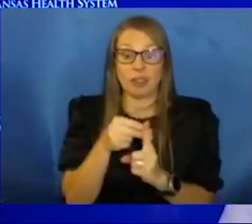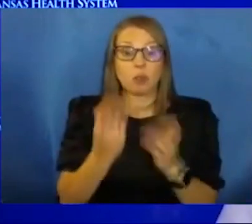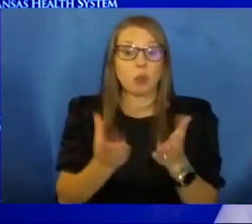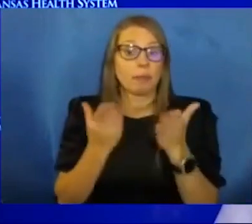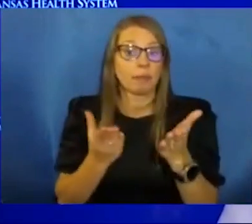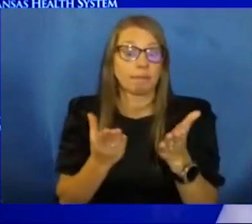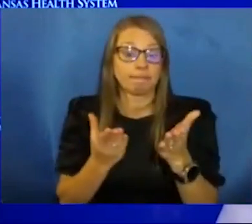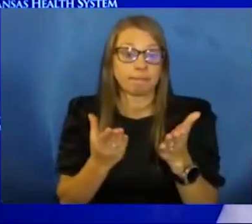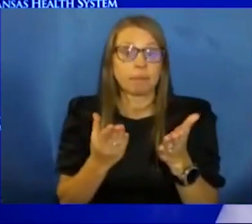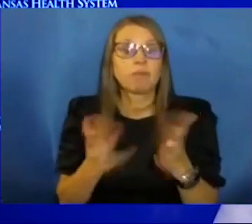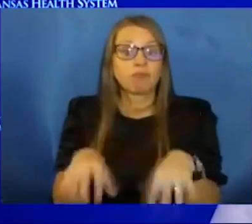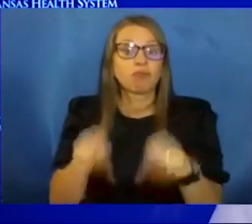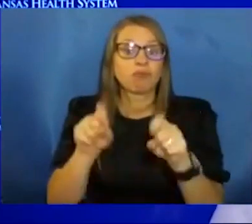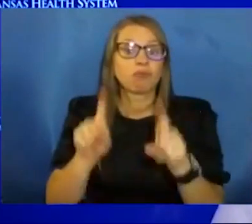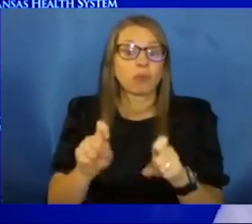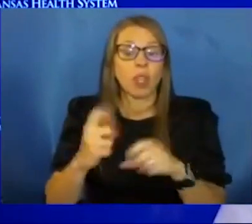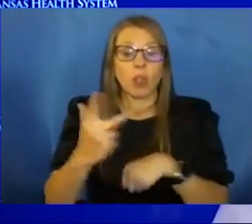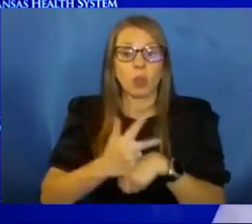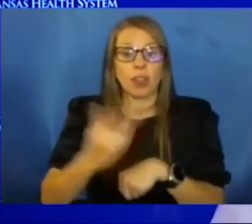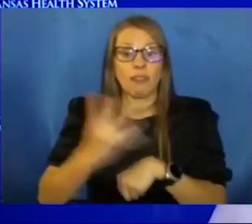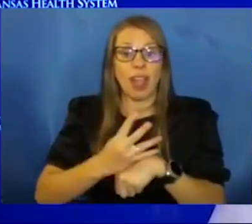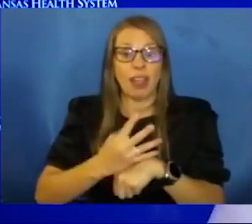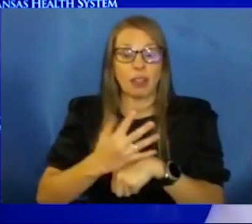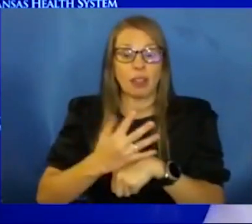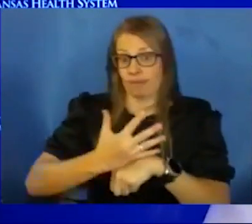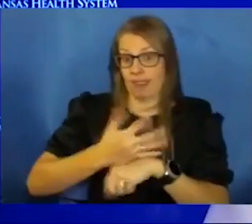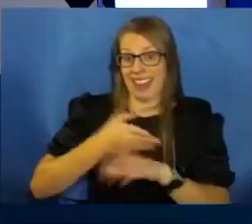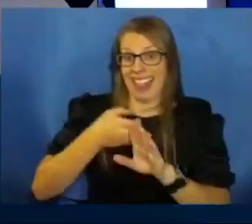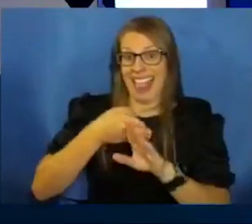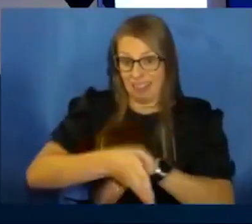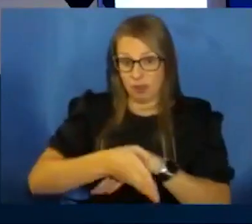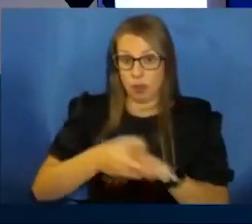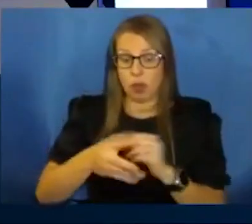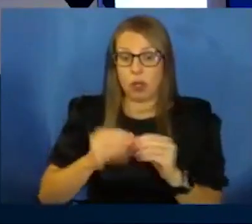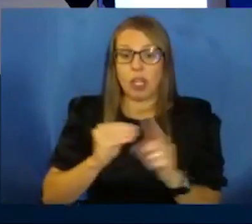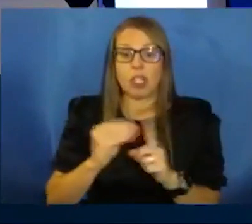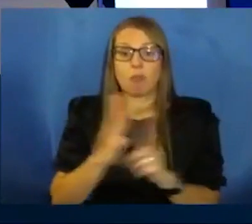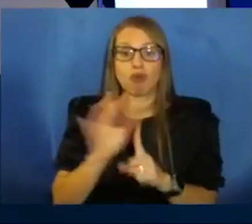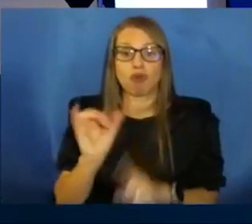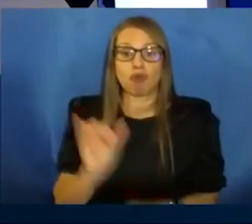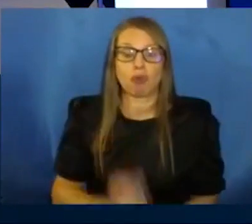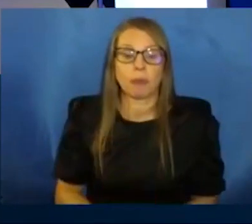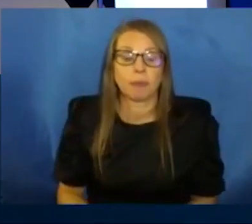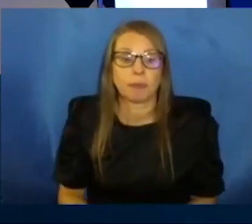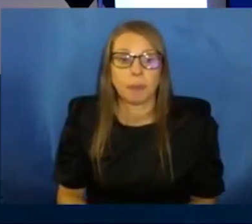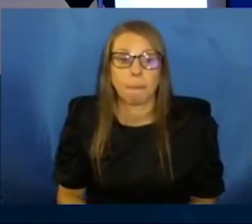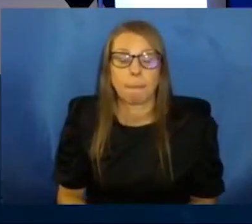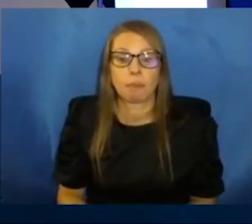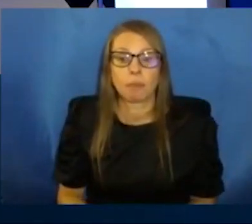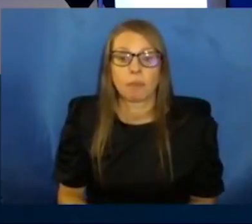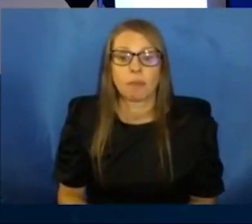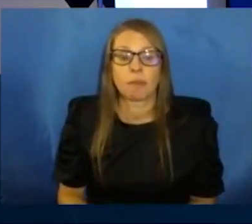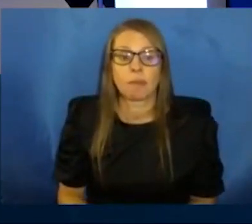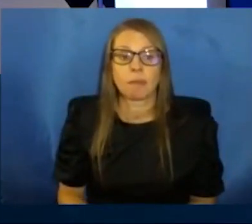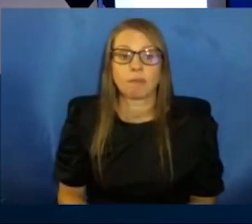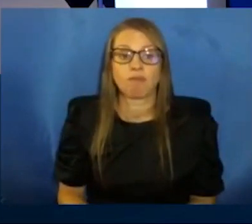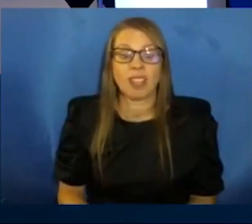transmit? Yeah. Again, I'm not clear on all the virology and the science behind some of this issue